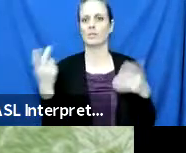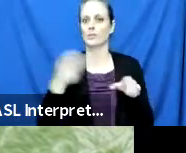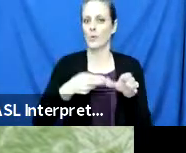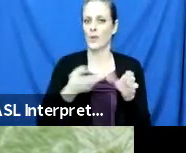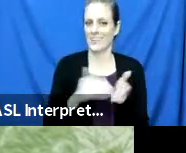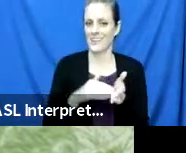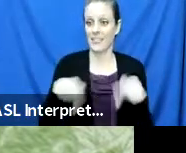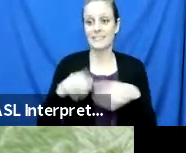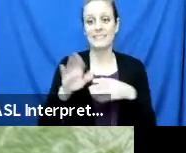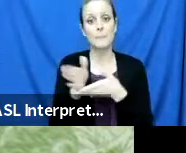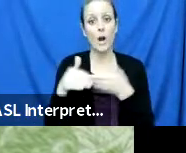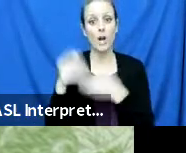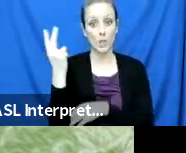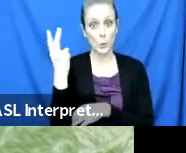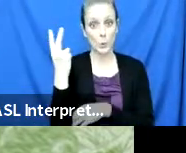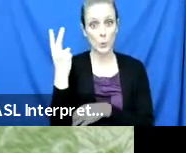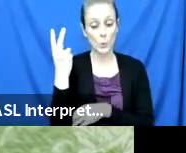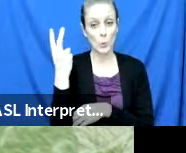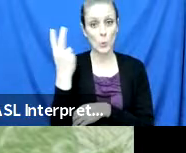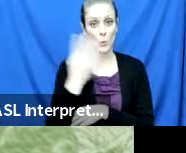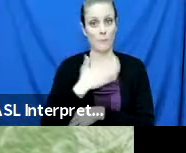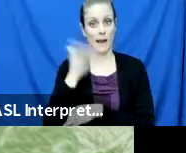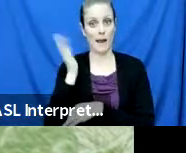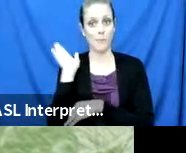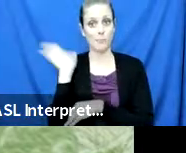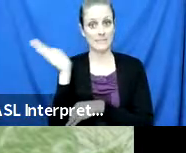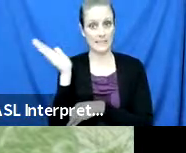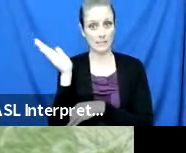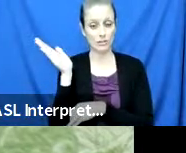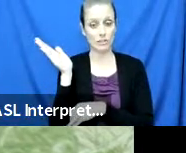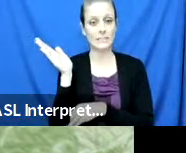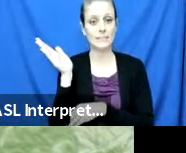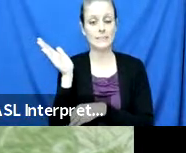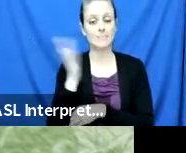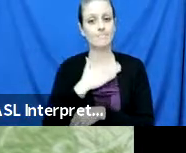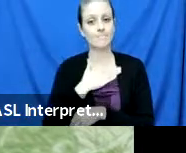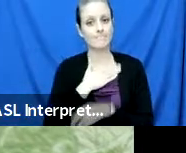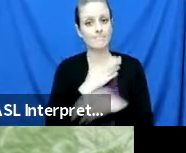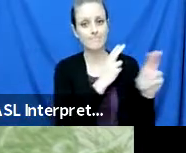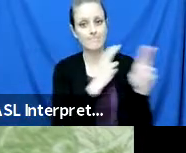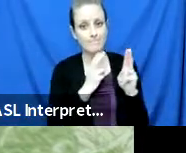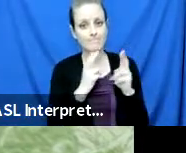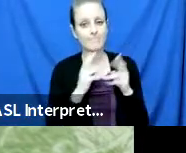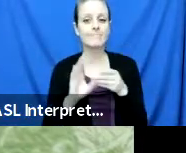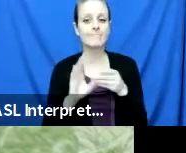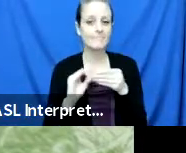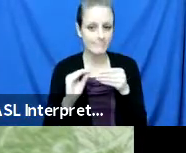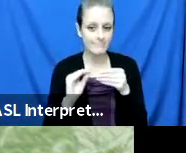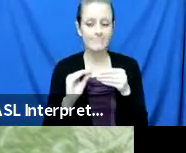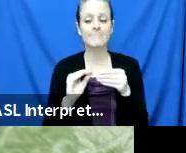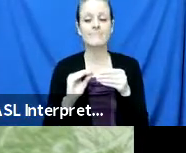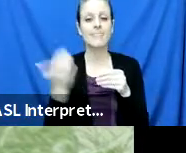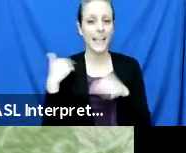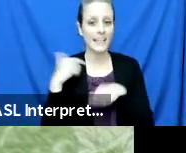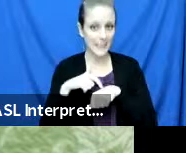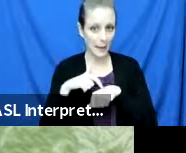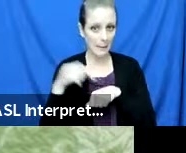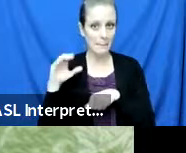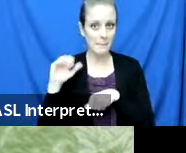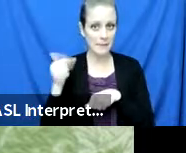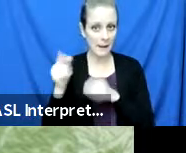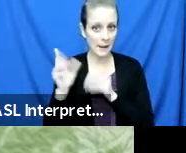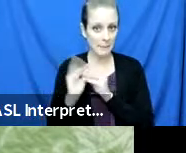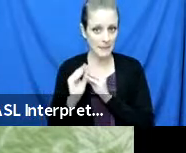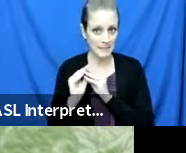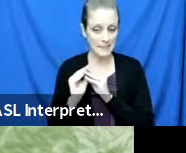of a presentation that I had the good fortune of sharing with you the last time we met.